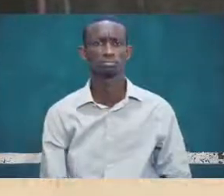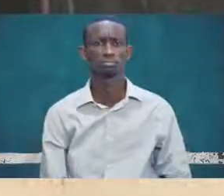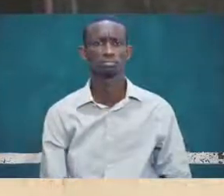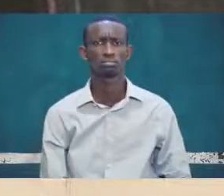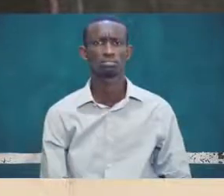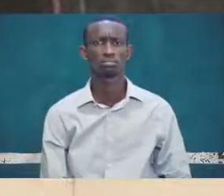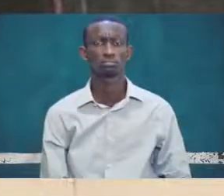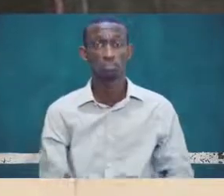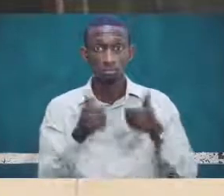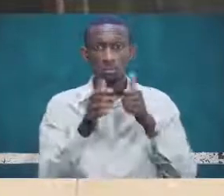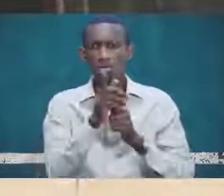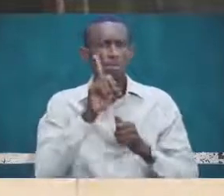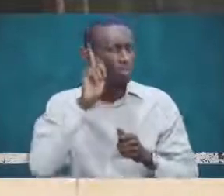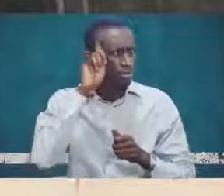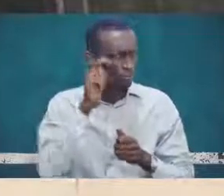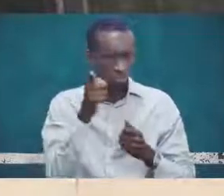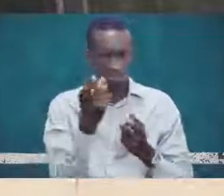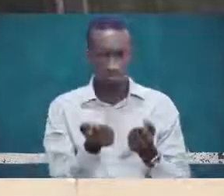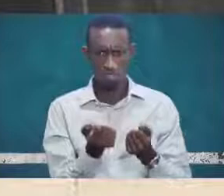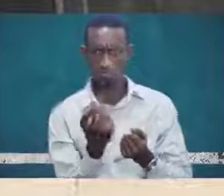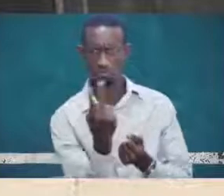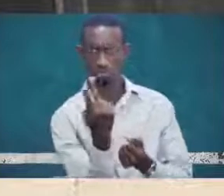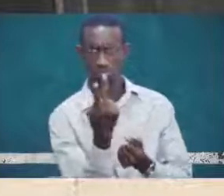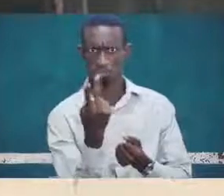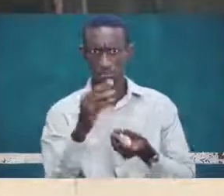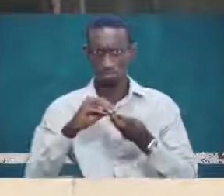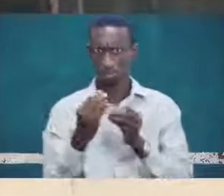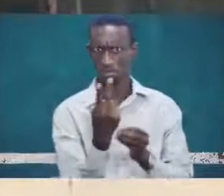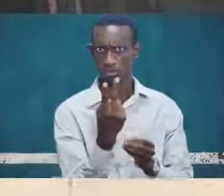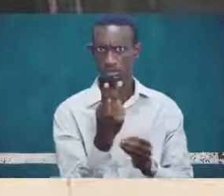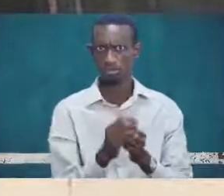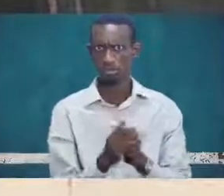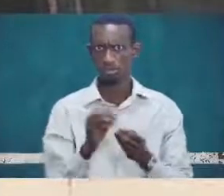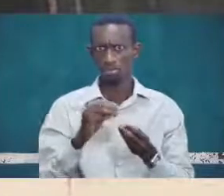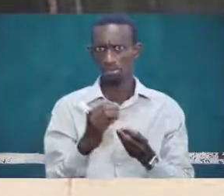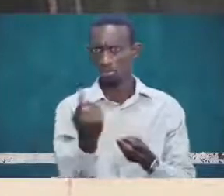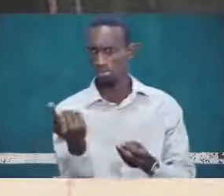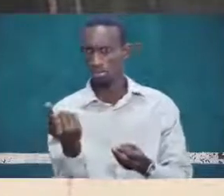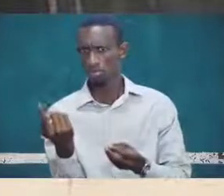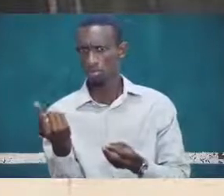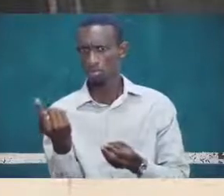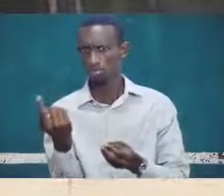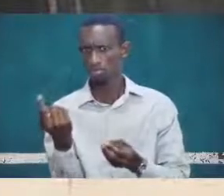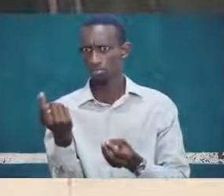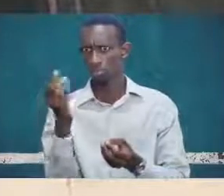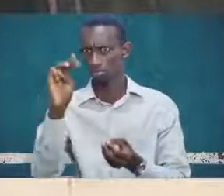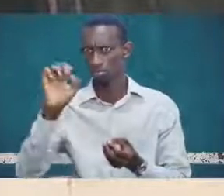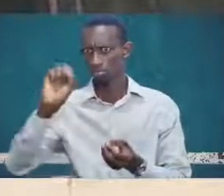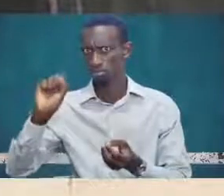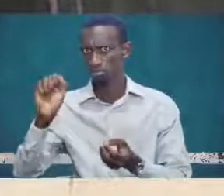Yeah, suppose that you have two quantities. Maybe it's mass and volume, like in